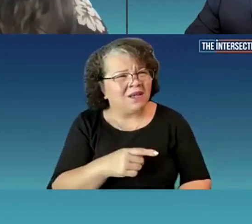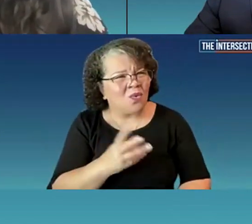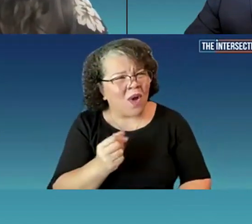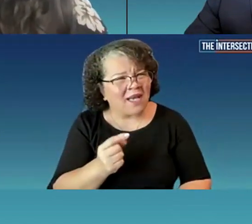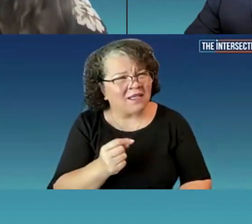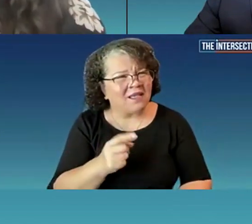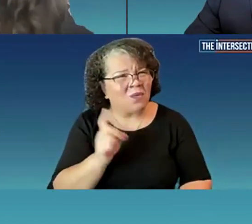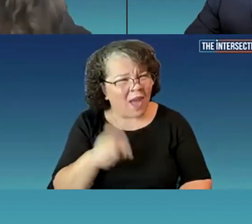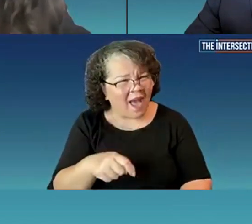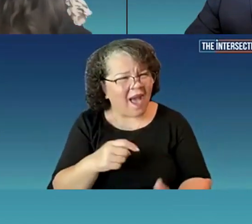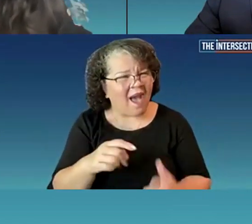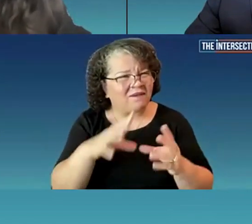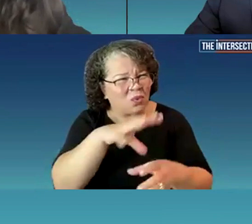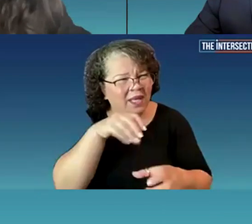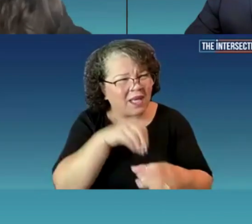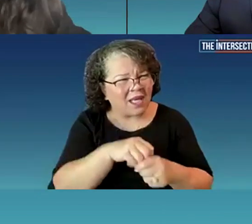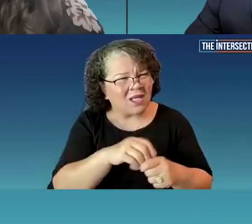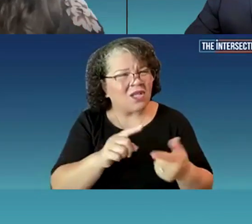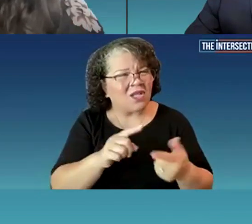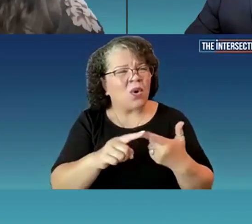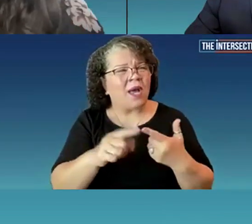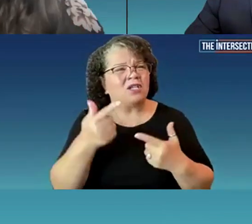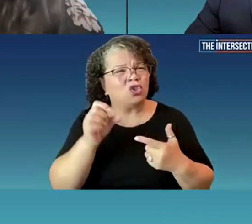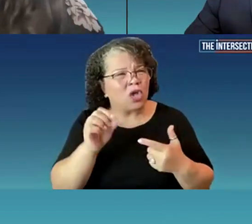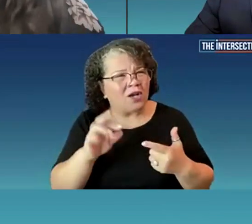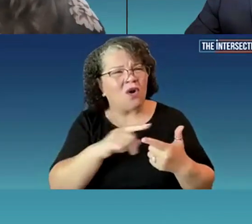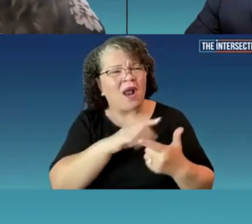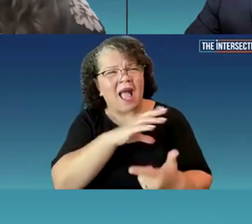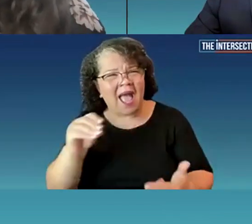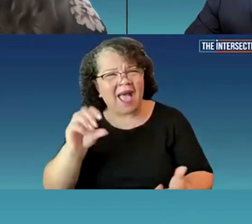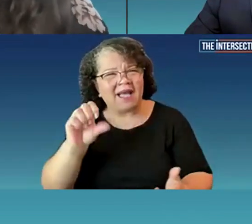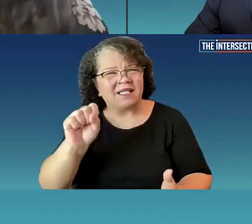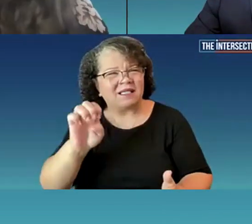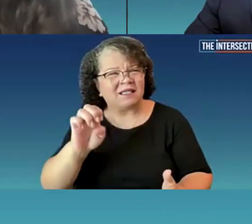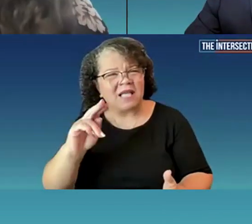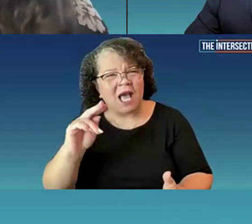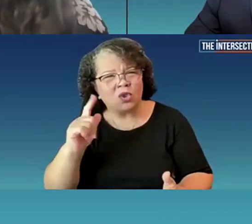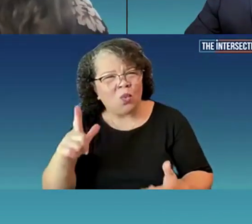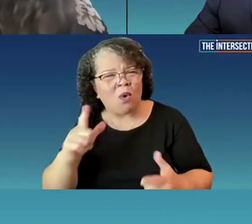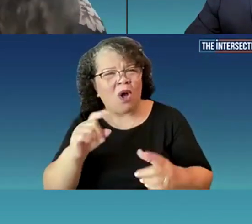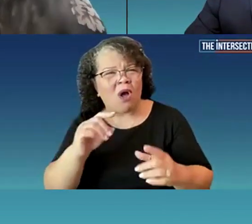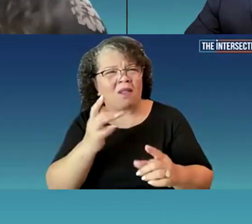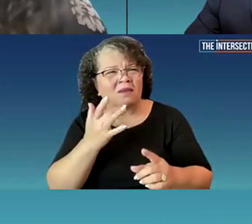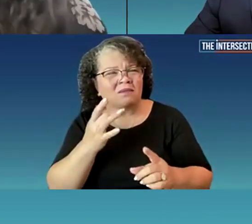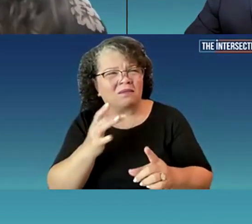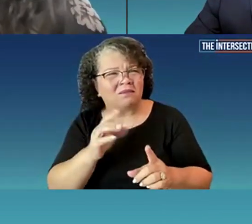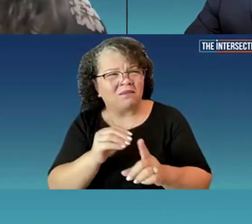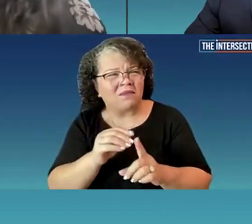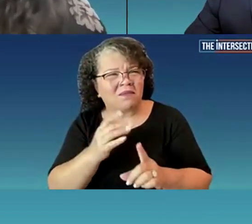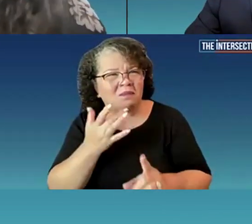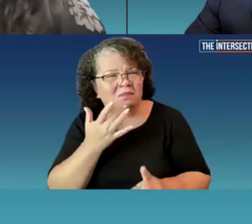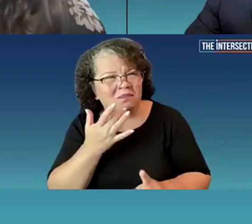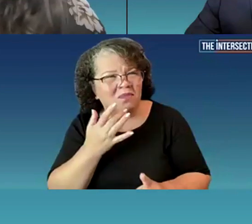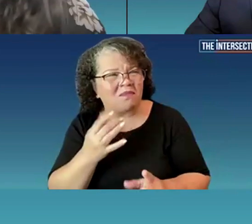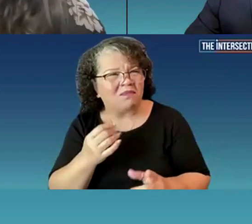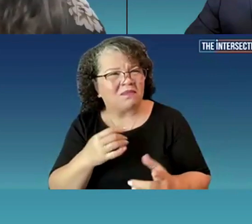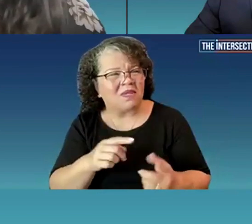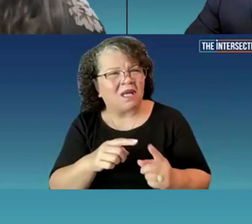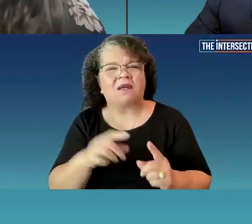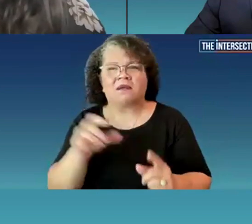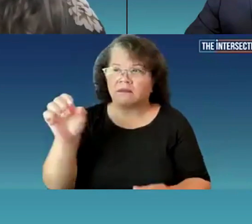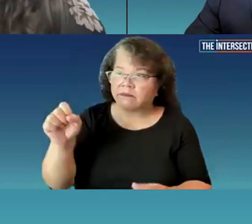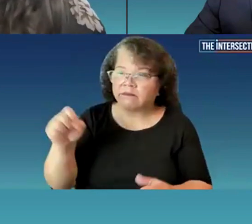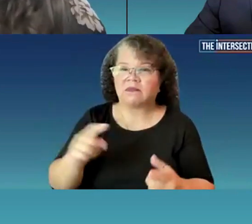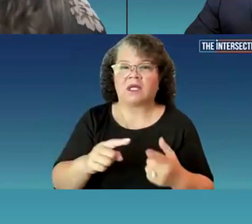gender identity and sexual orientation? Mm. And so then explaining to an engineer who's never taken a public